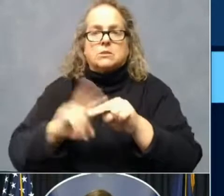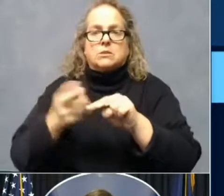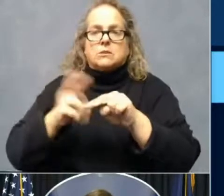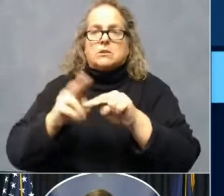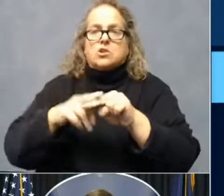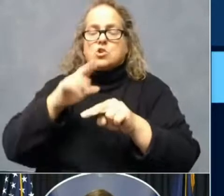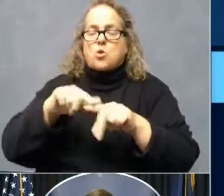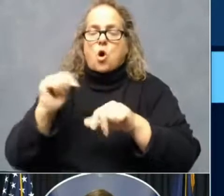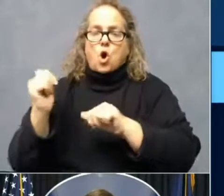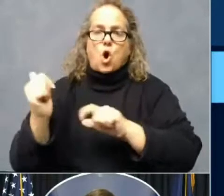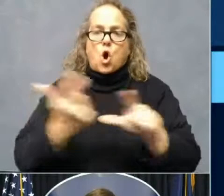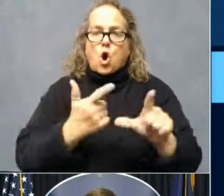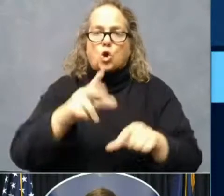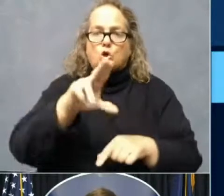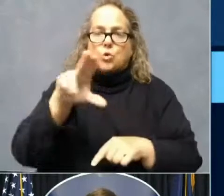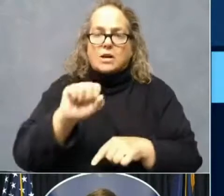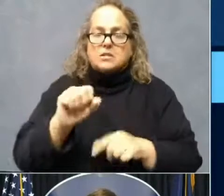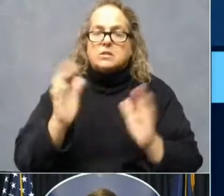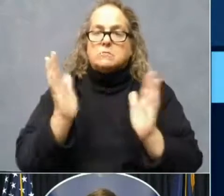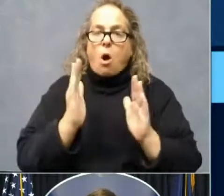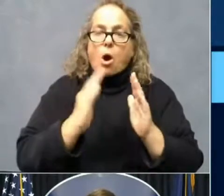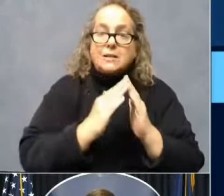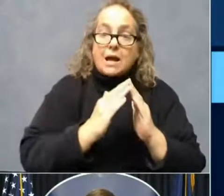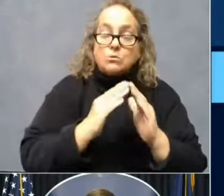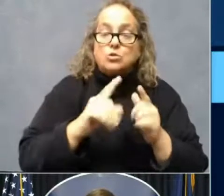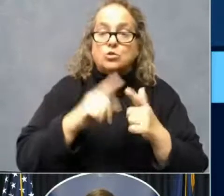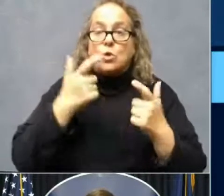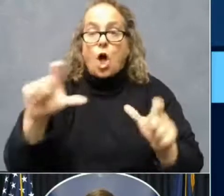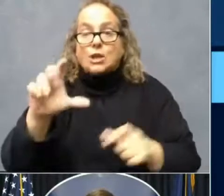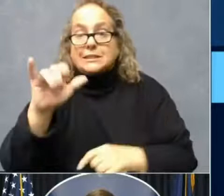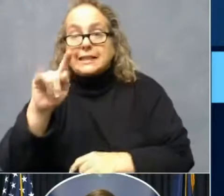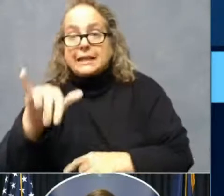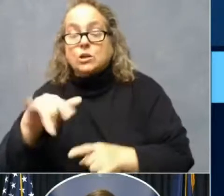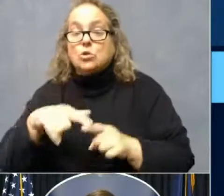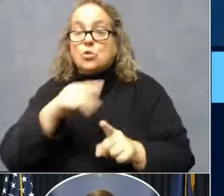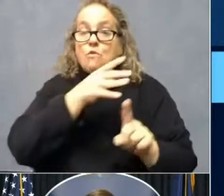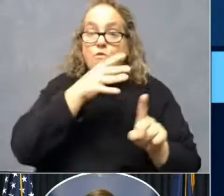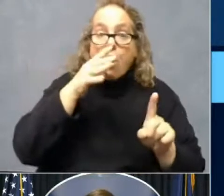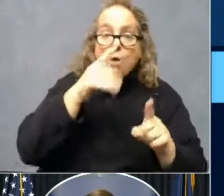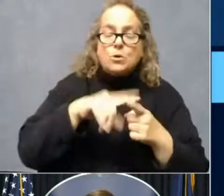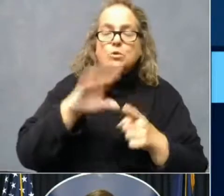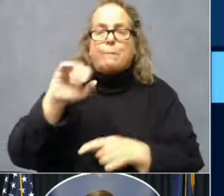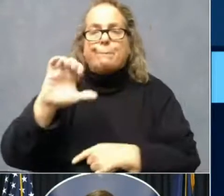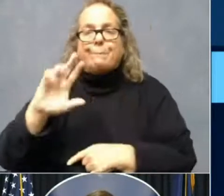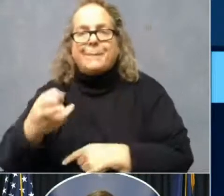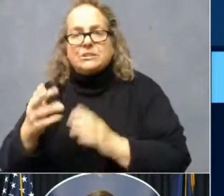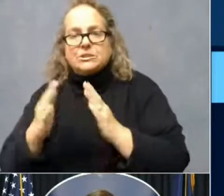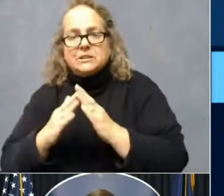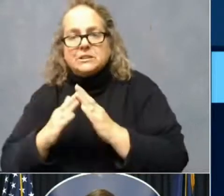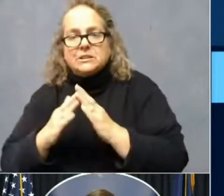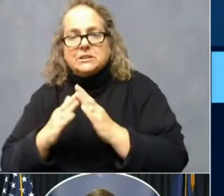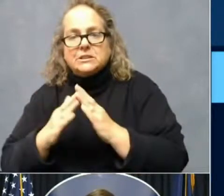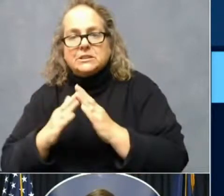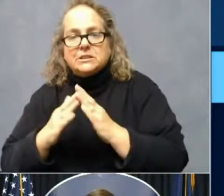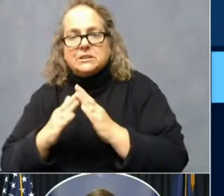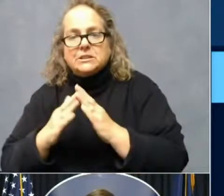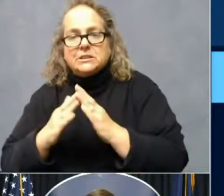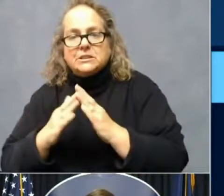cities, from farms to beach communities. This surge is the most rapid increase in cases.